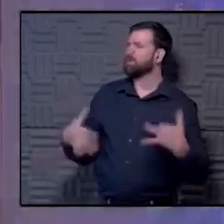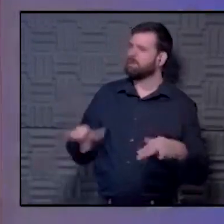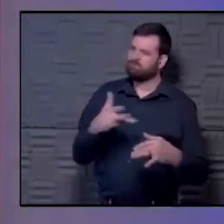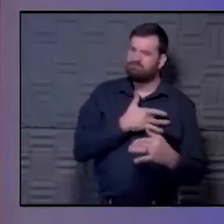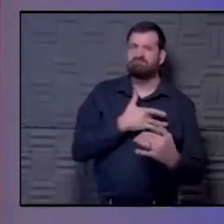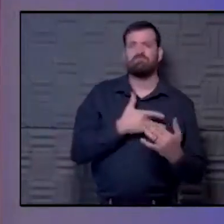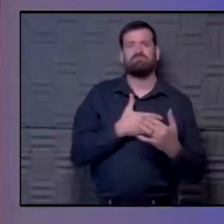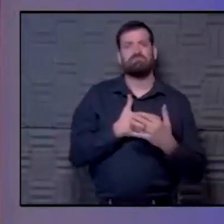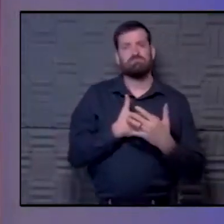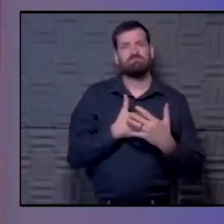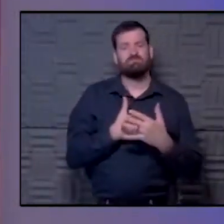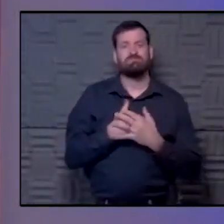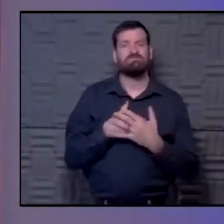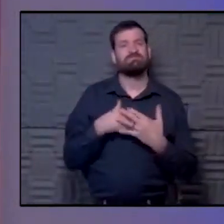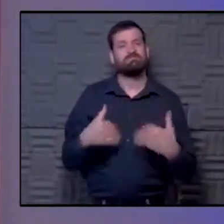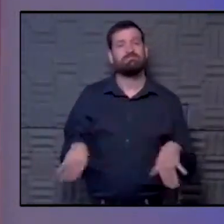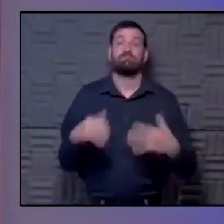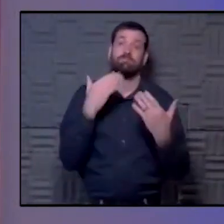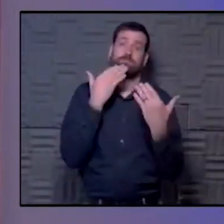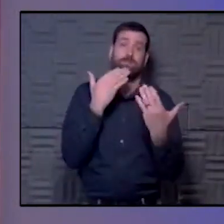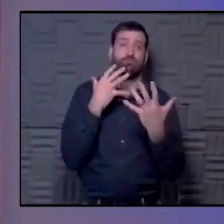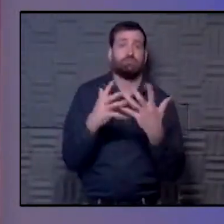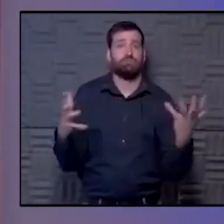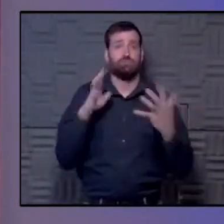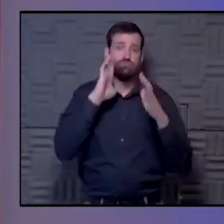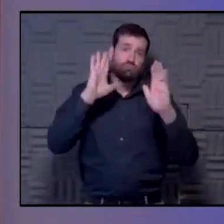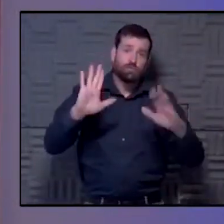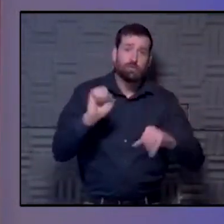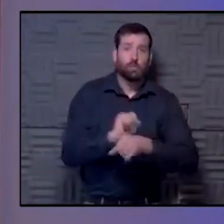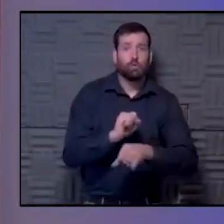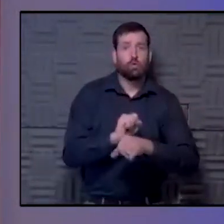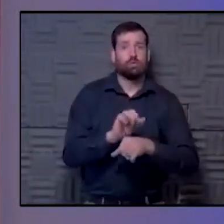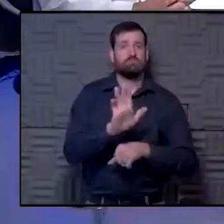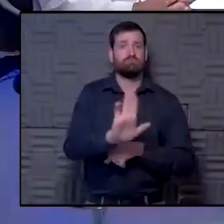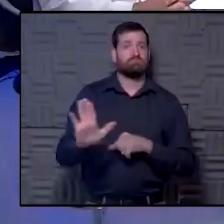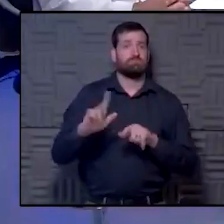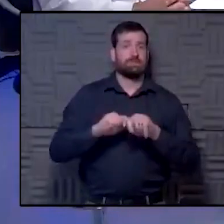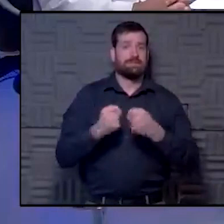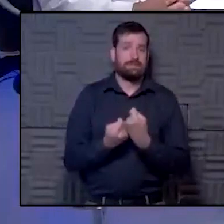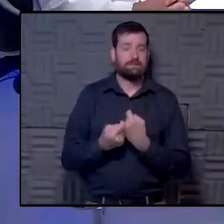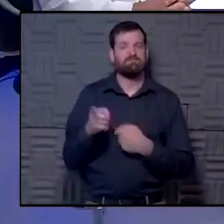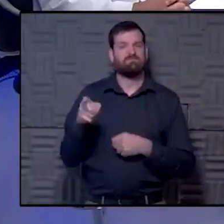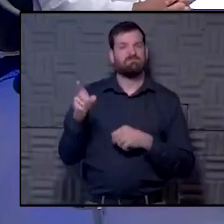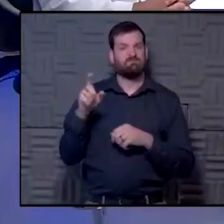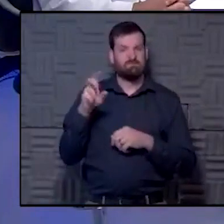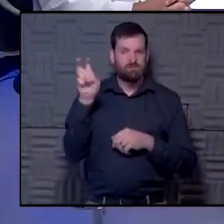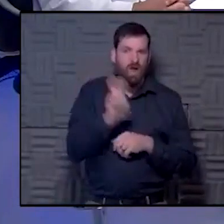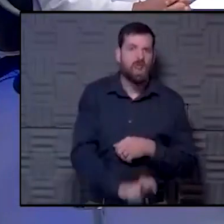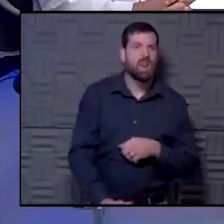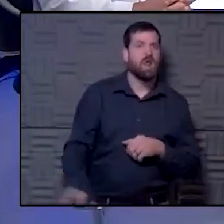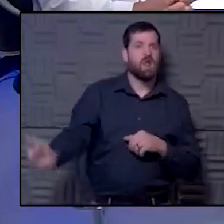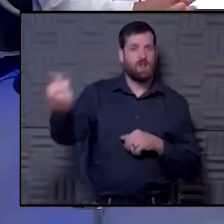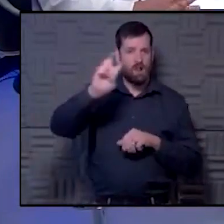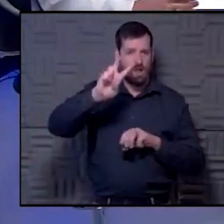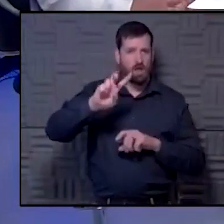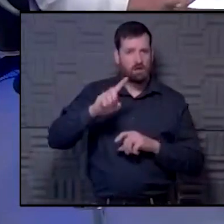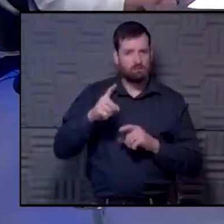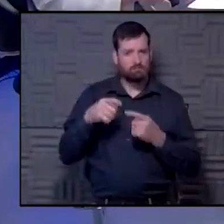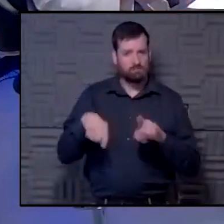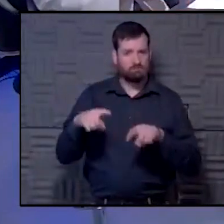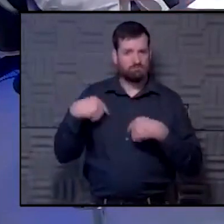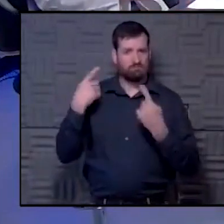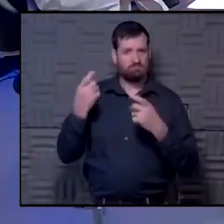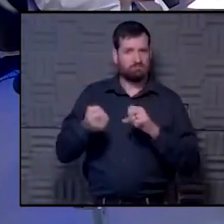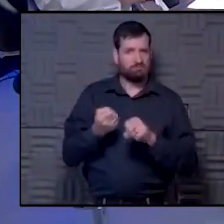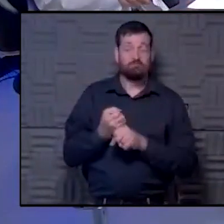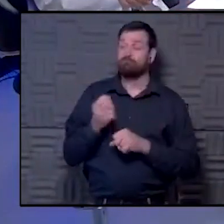just to be commended. So thank you for the great work you and your team have done. And you've traveled the globe during this pandemic. I have. Give us a sense